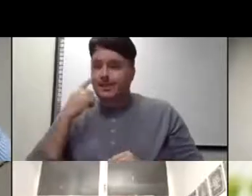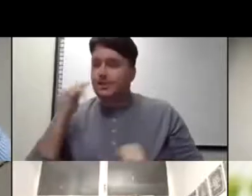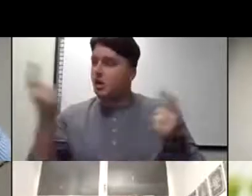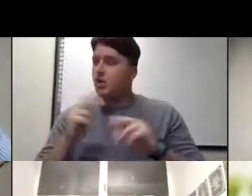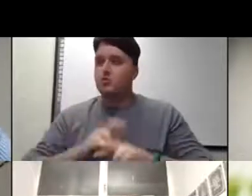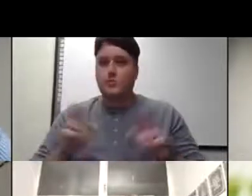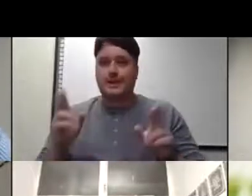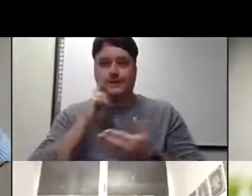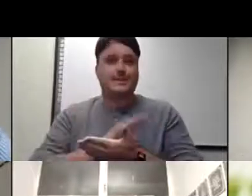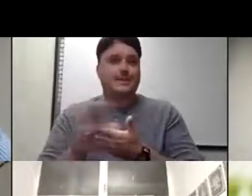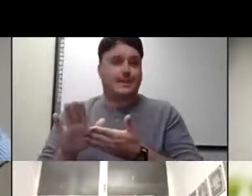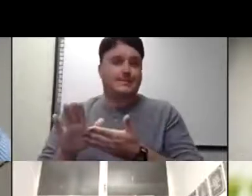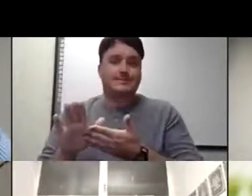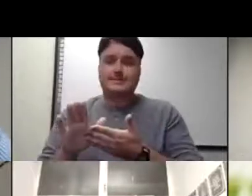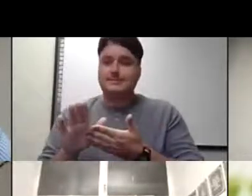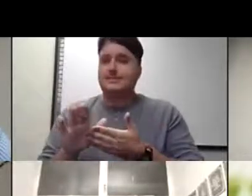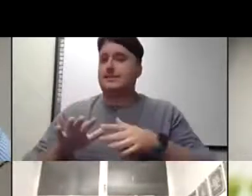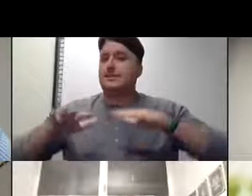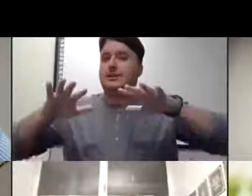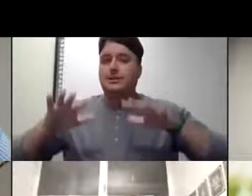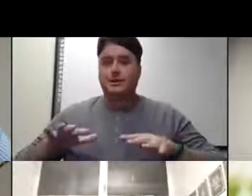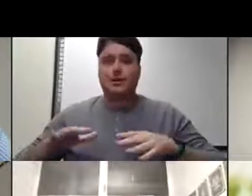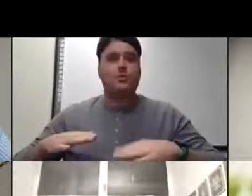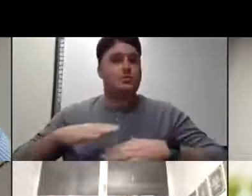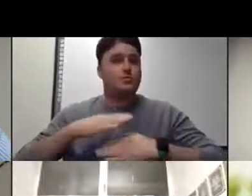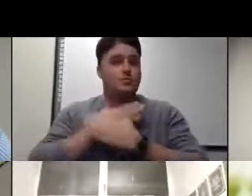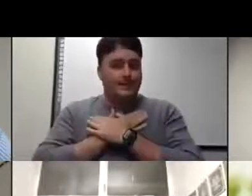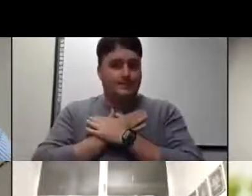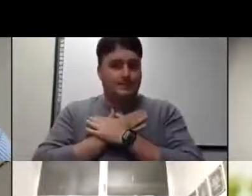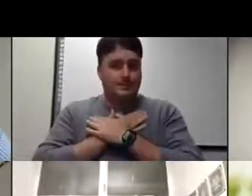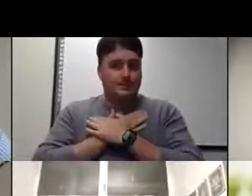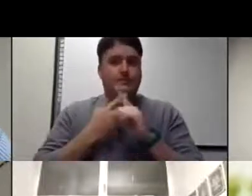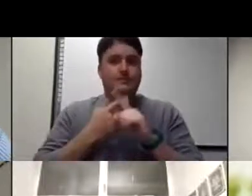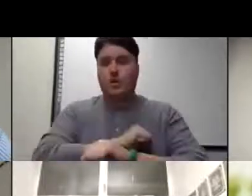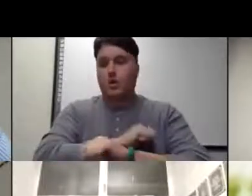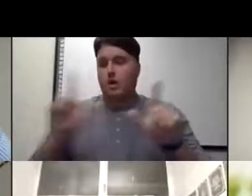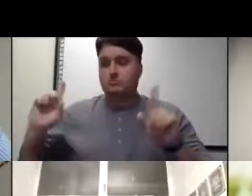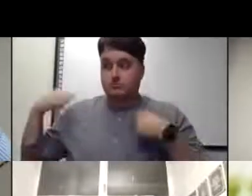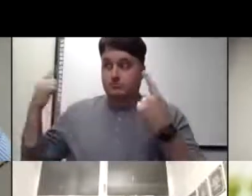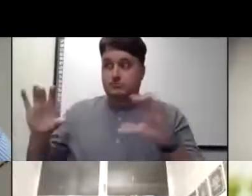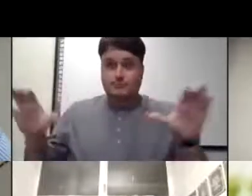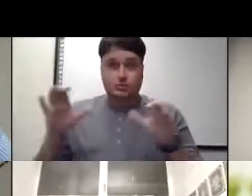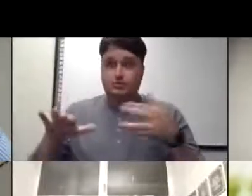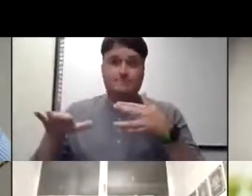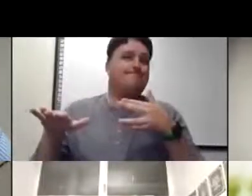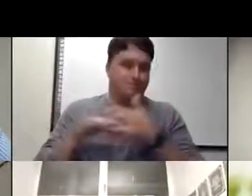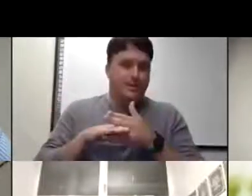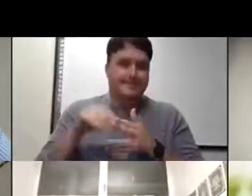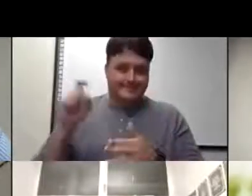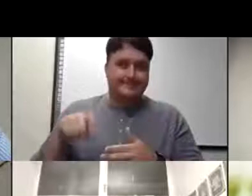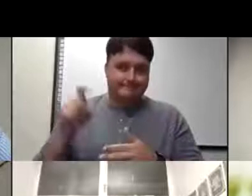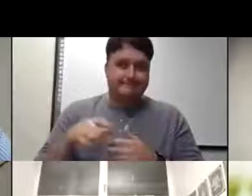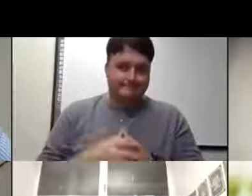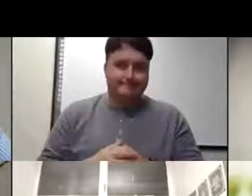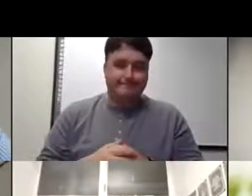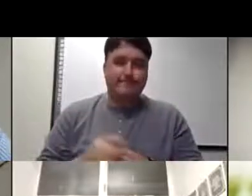ready for a nice little respite from all that we've been doing. So I